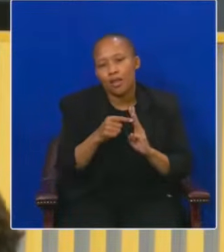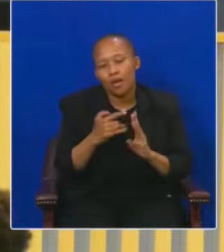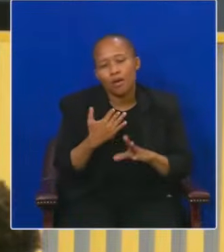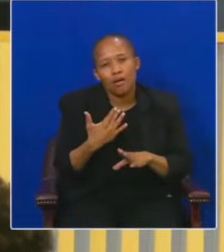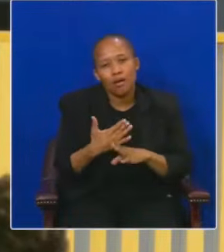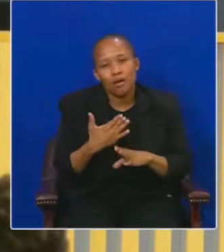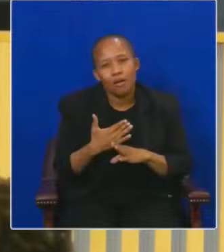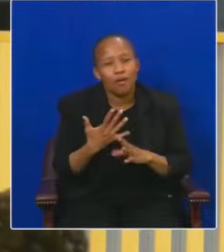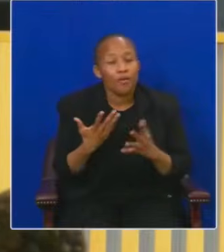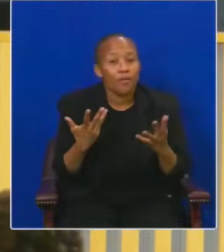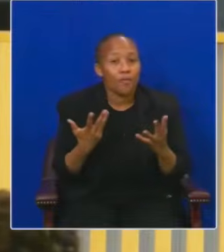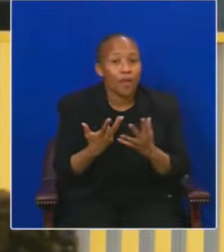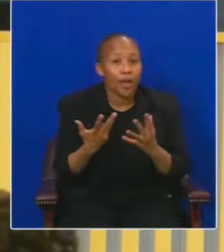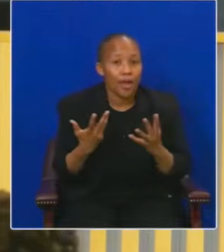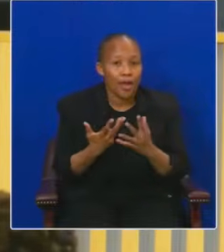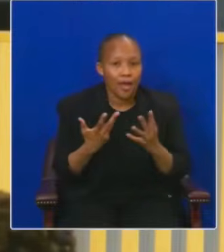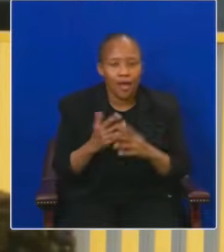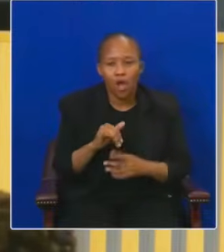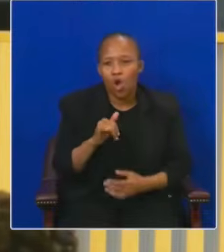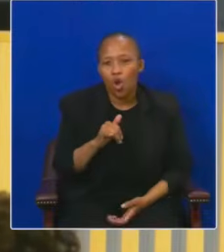crime intelligence.